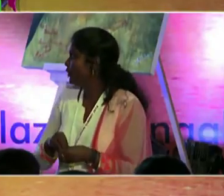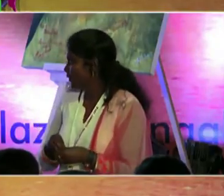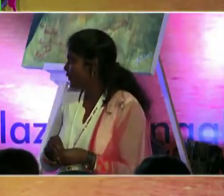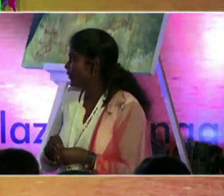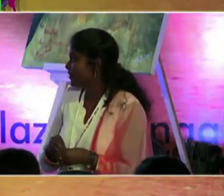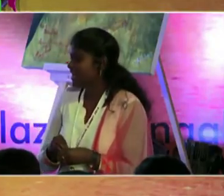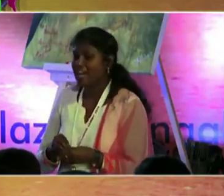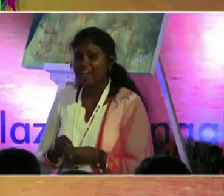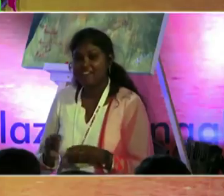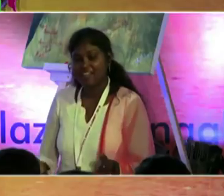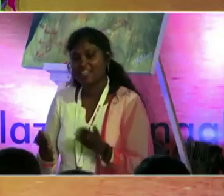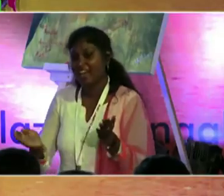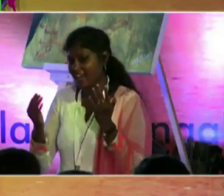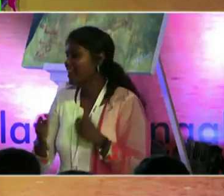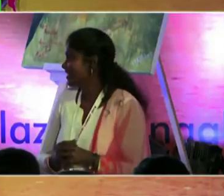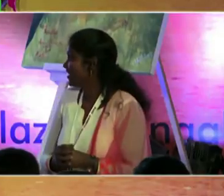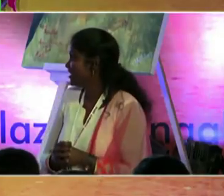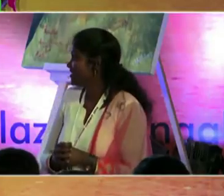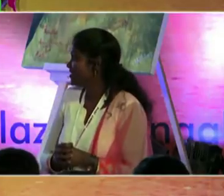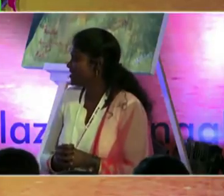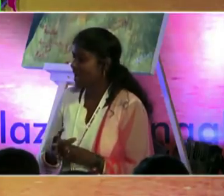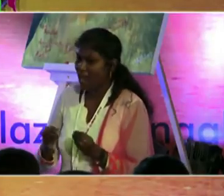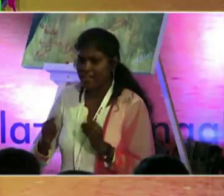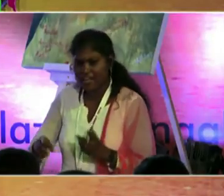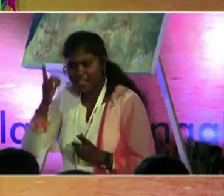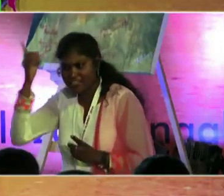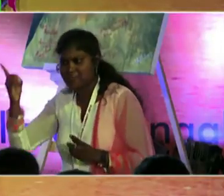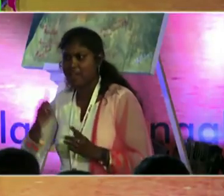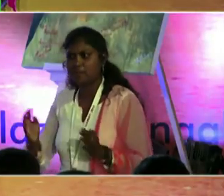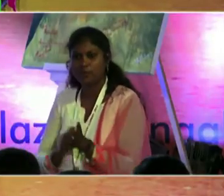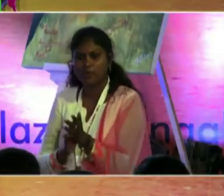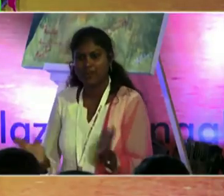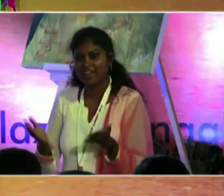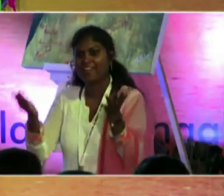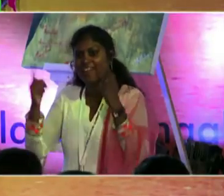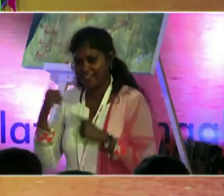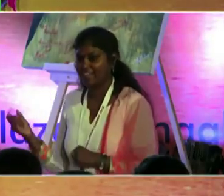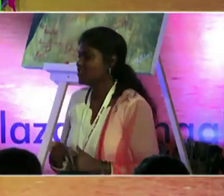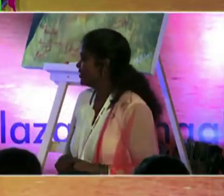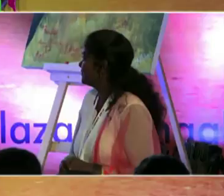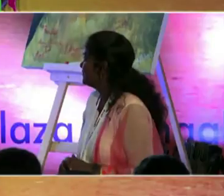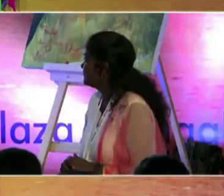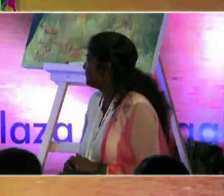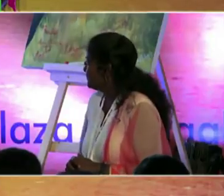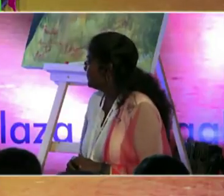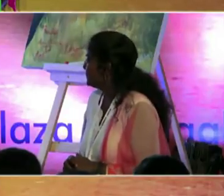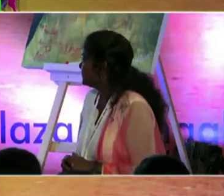very existence the fulfillment of my dreams and my aspirations.